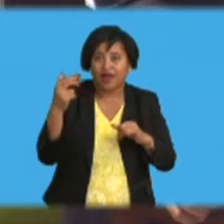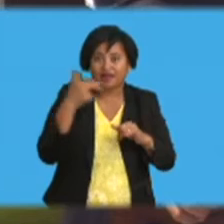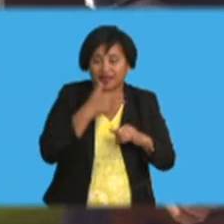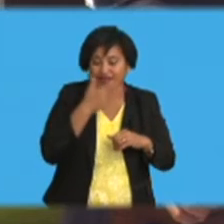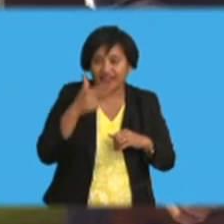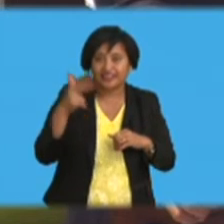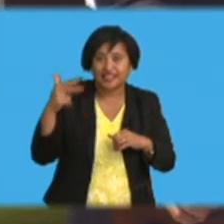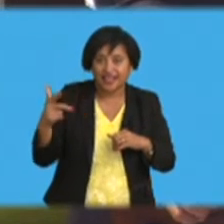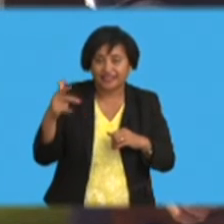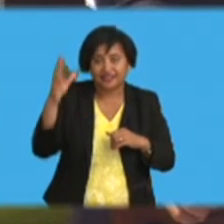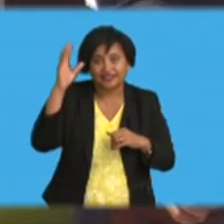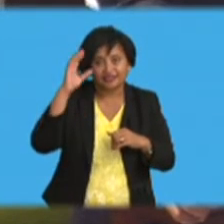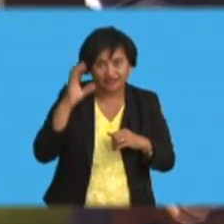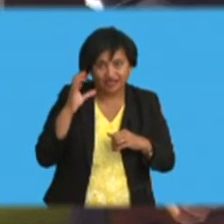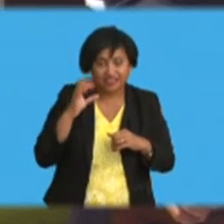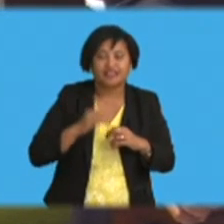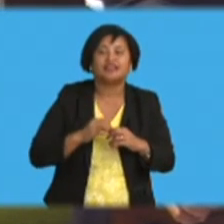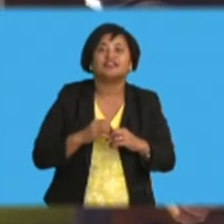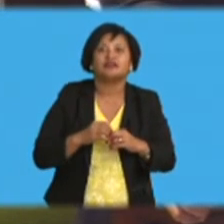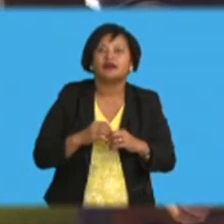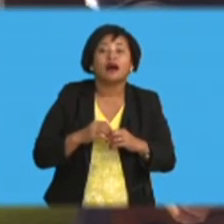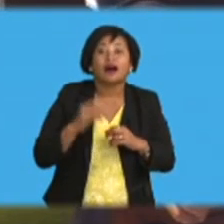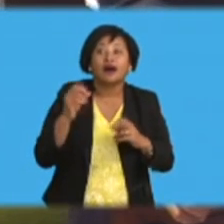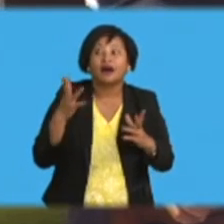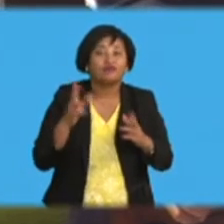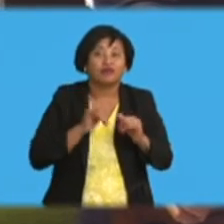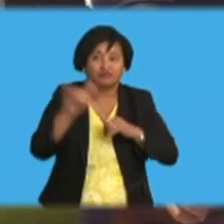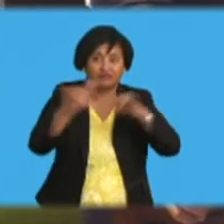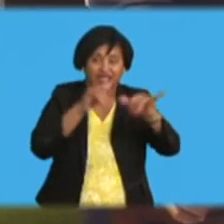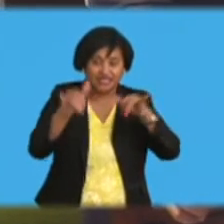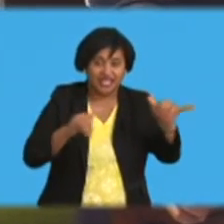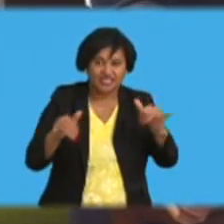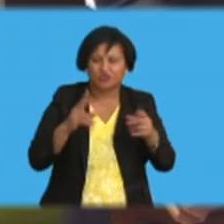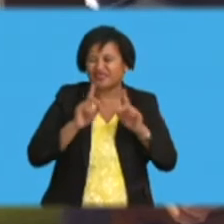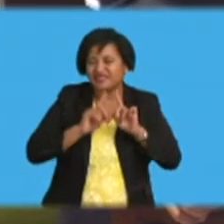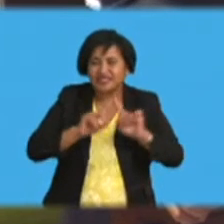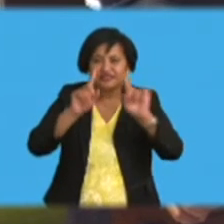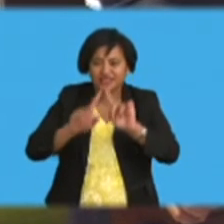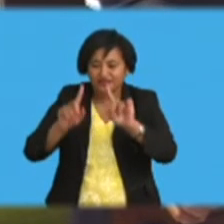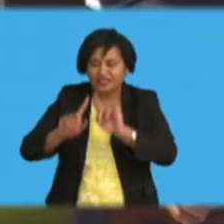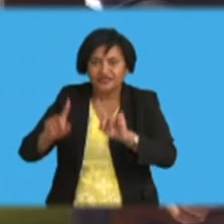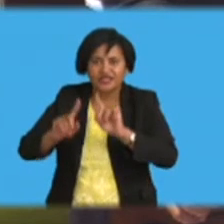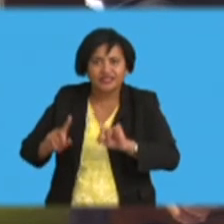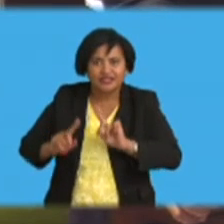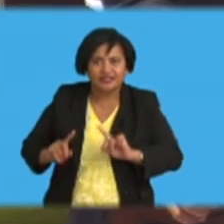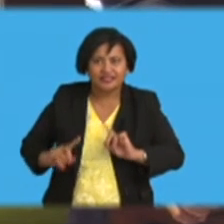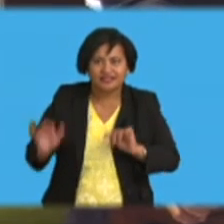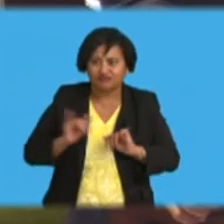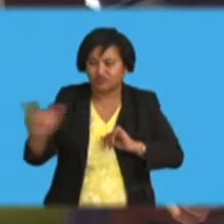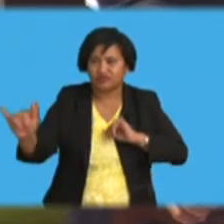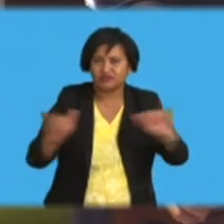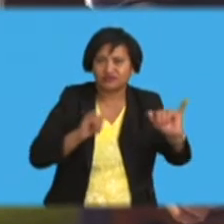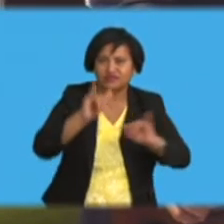this means that in addition to flying to Australia, New Zealand, the USA, Hong Kong, Singapore, Samoa, Tonga, Tuvalu, Kiribati, Vanuatu, and Solomon